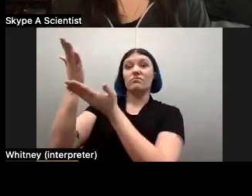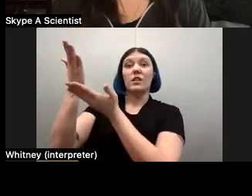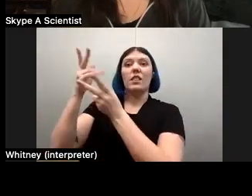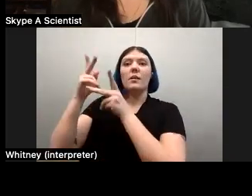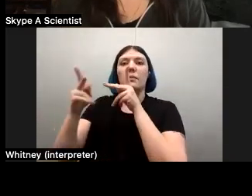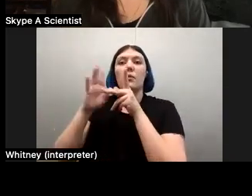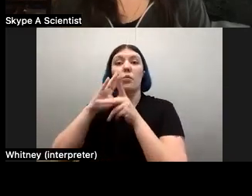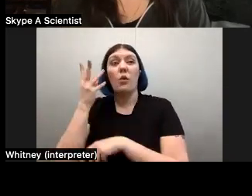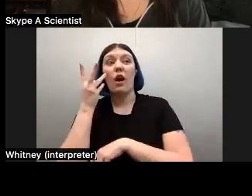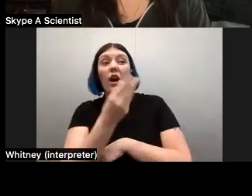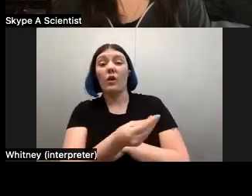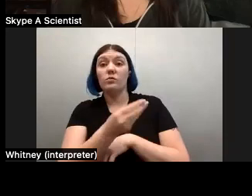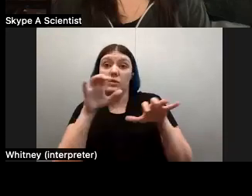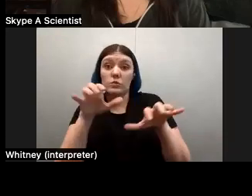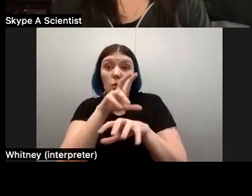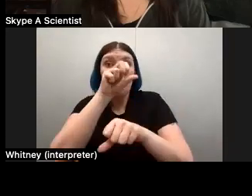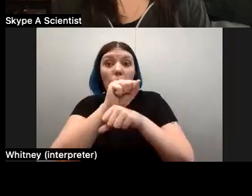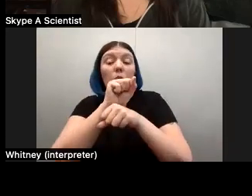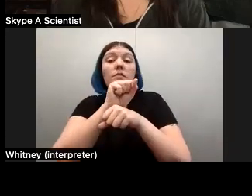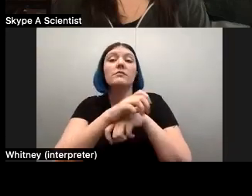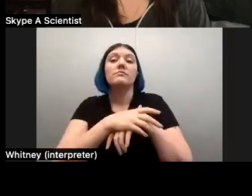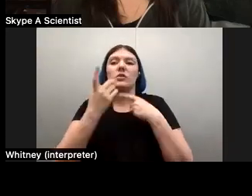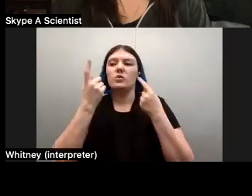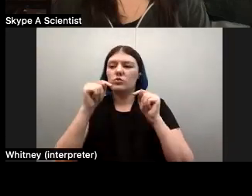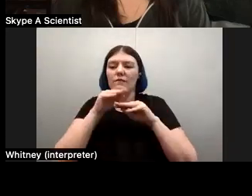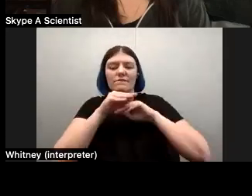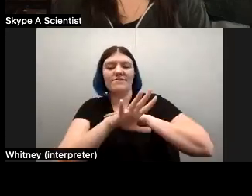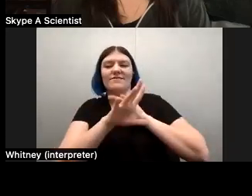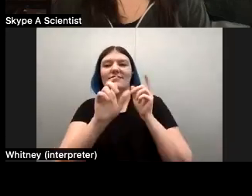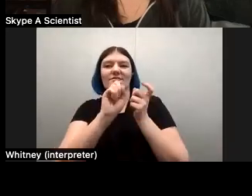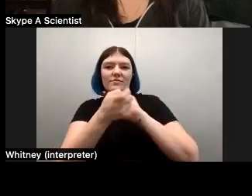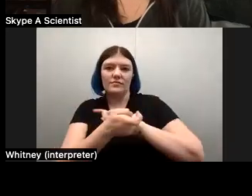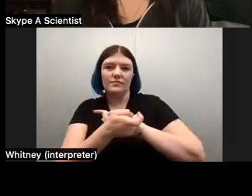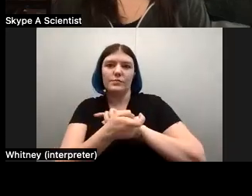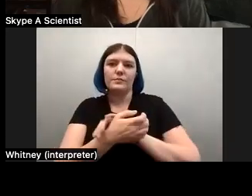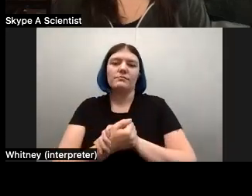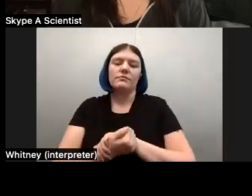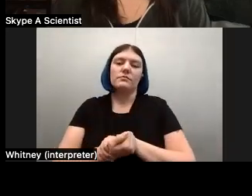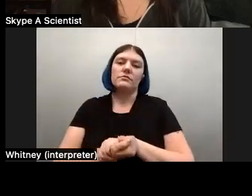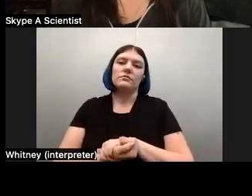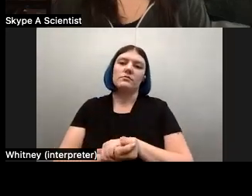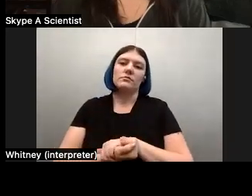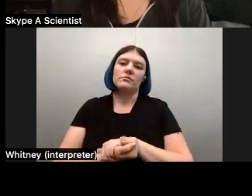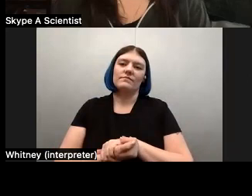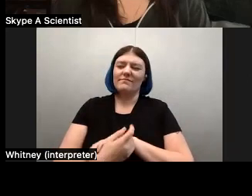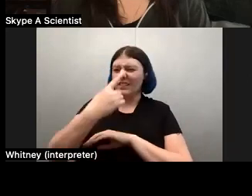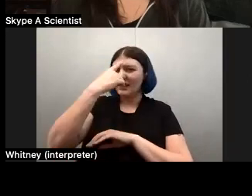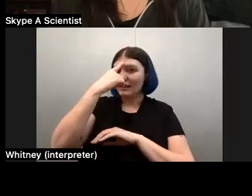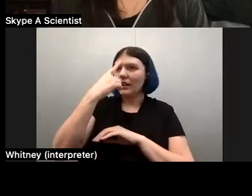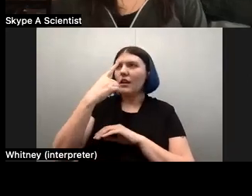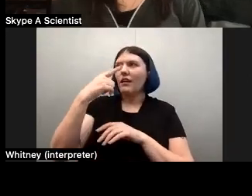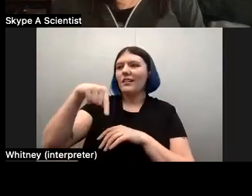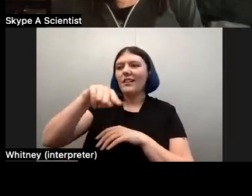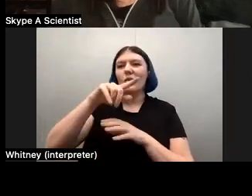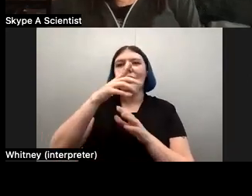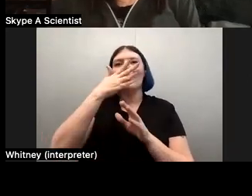out there and they do the work. They try and make those changes in the Everglades. So I think the Everglades is kind of a really cool